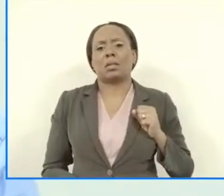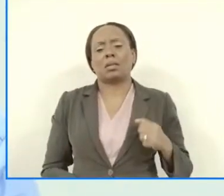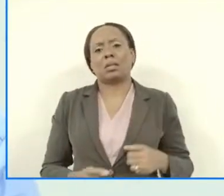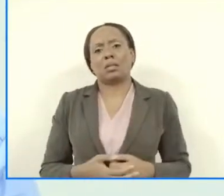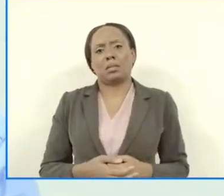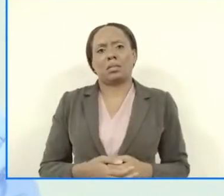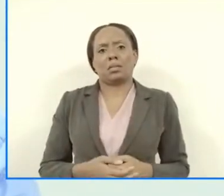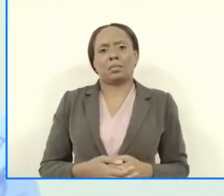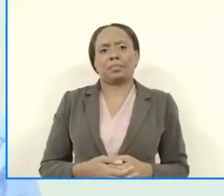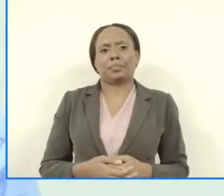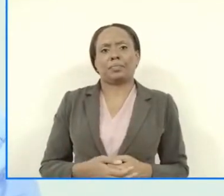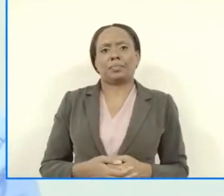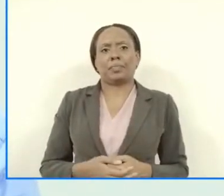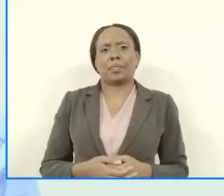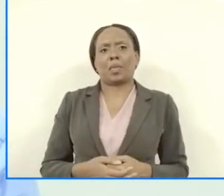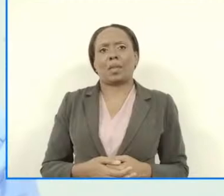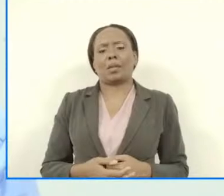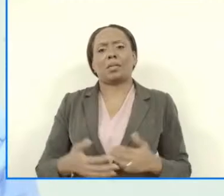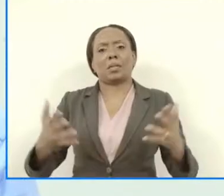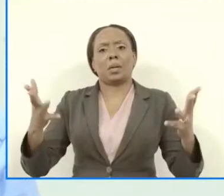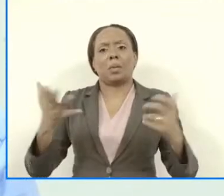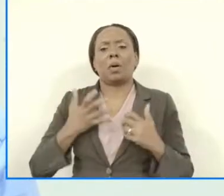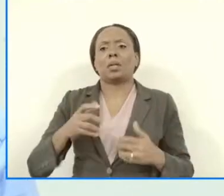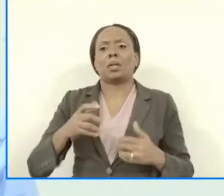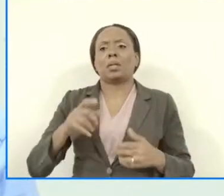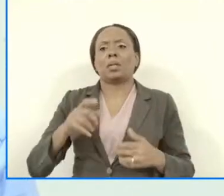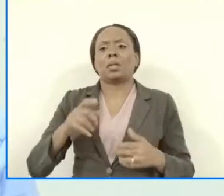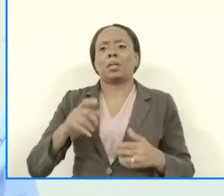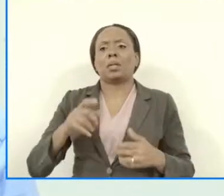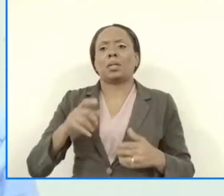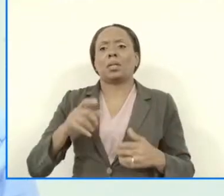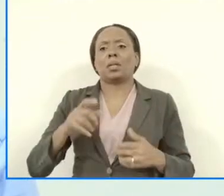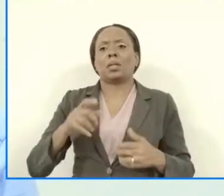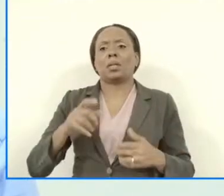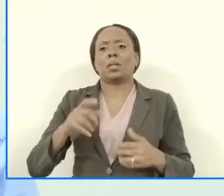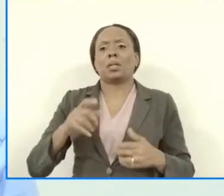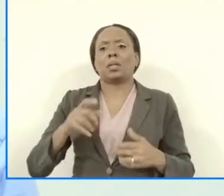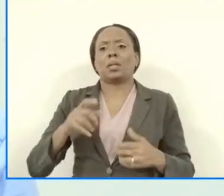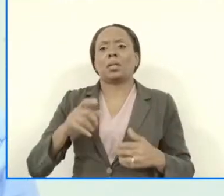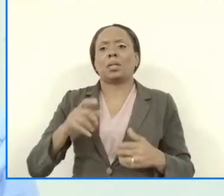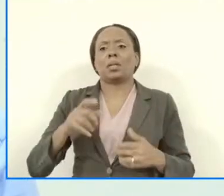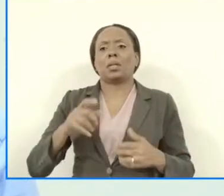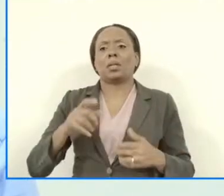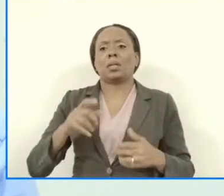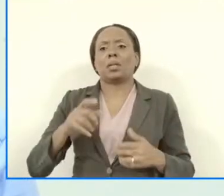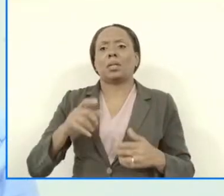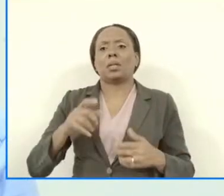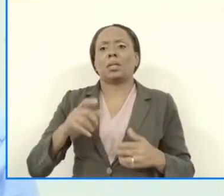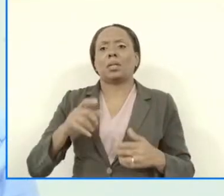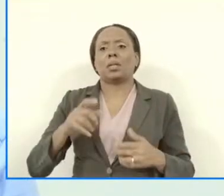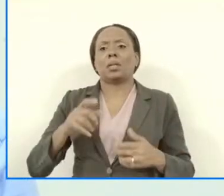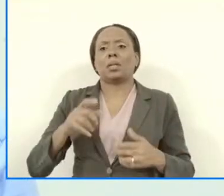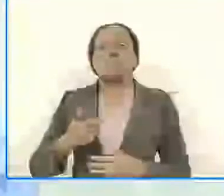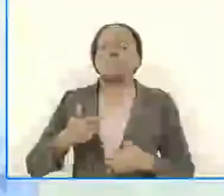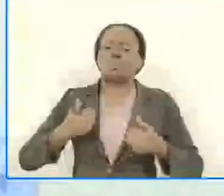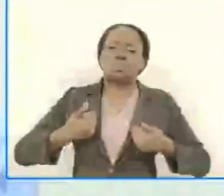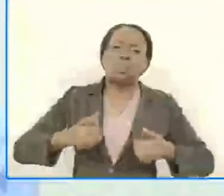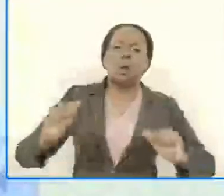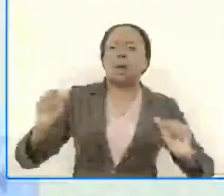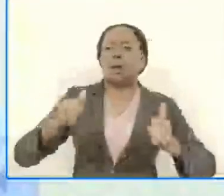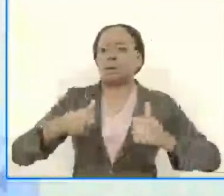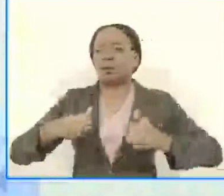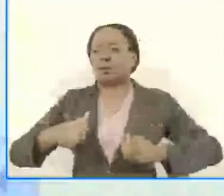assure Barbadians that we as a government are leaving no stone unturned in